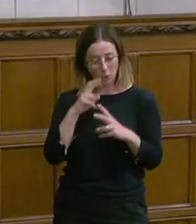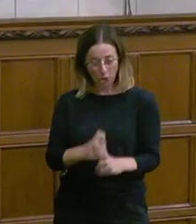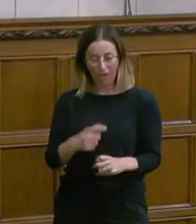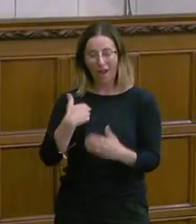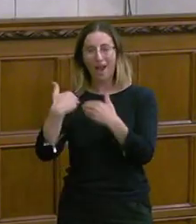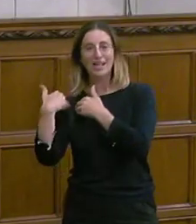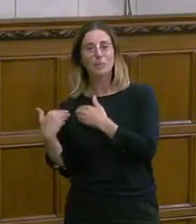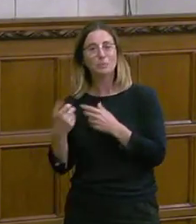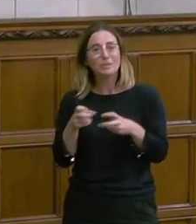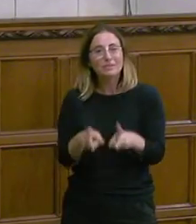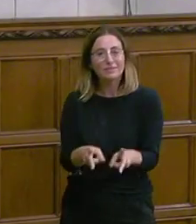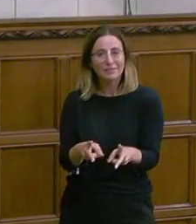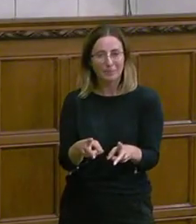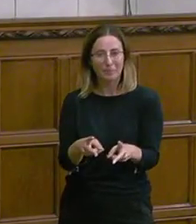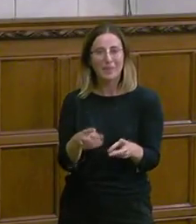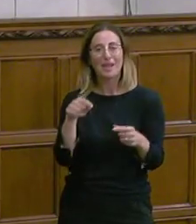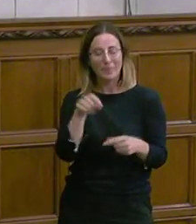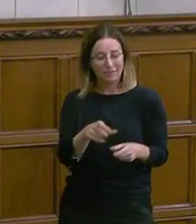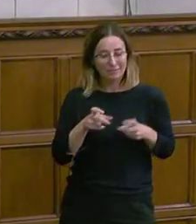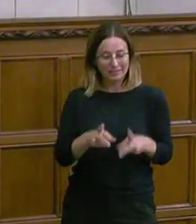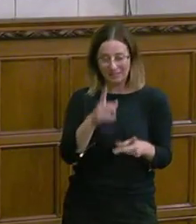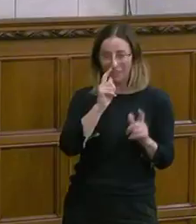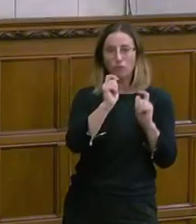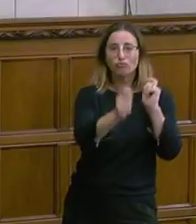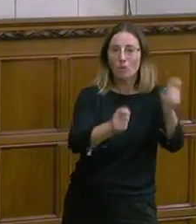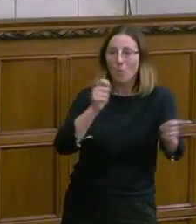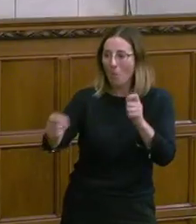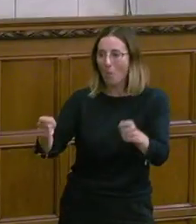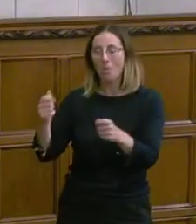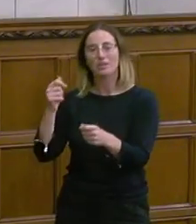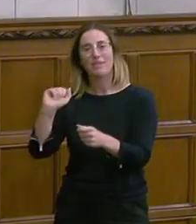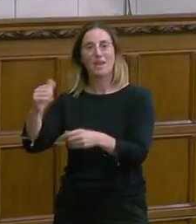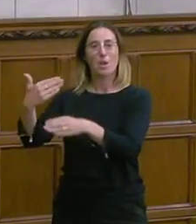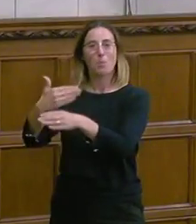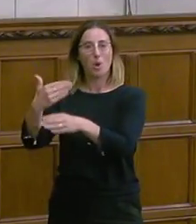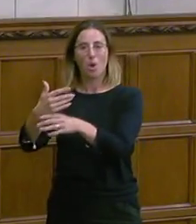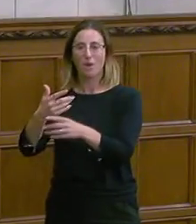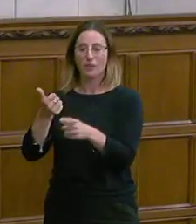can sufficiently reward schools for their work with pupils who need extra support